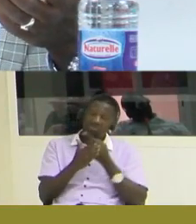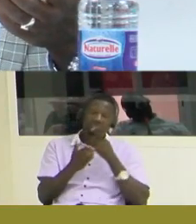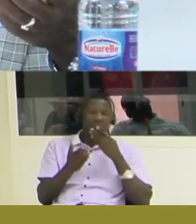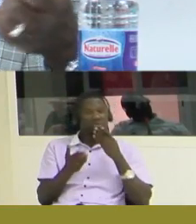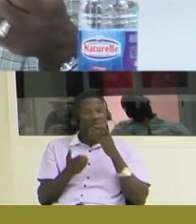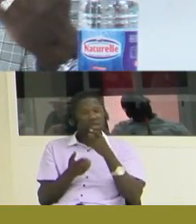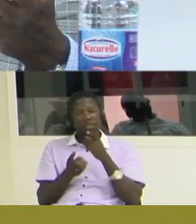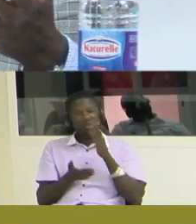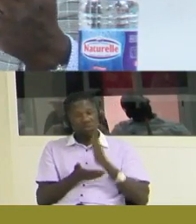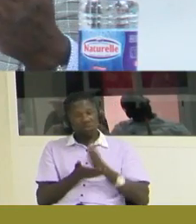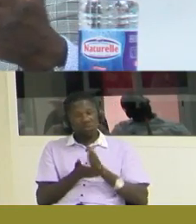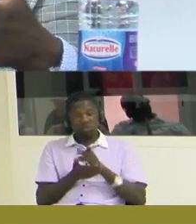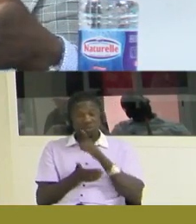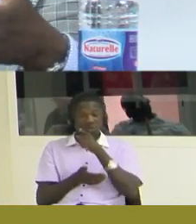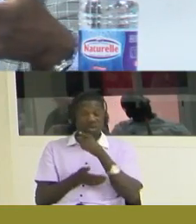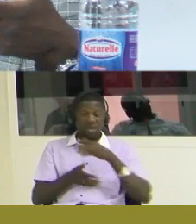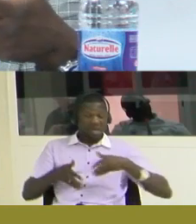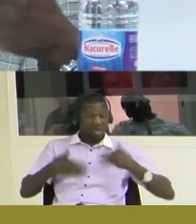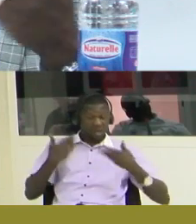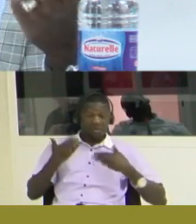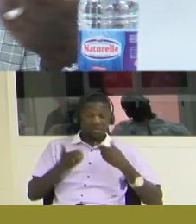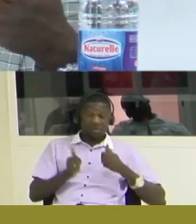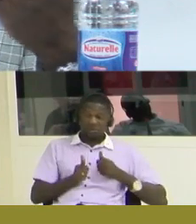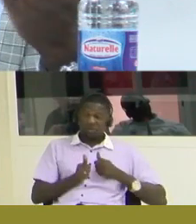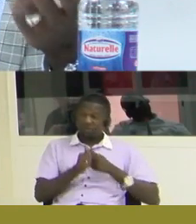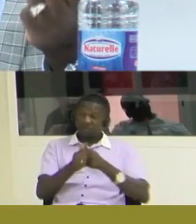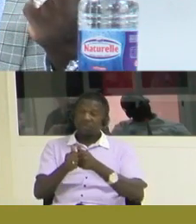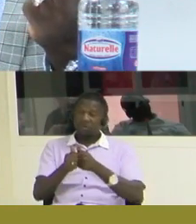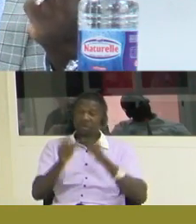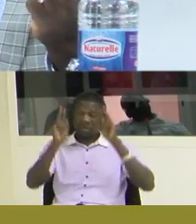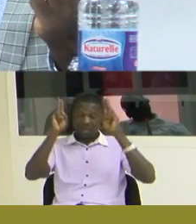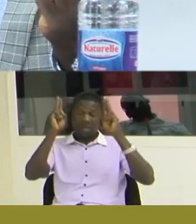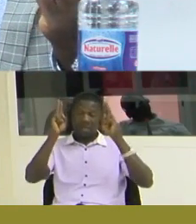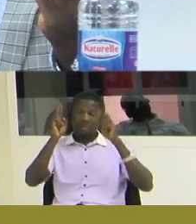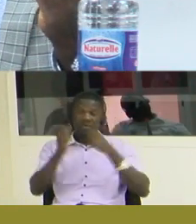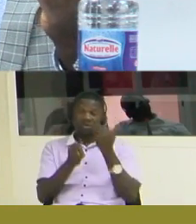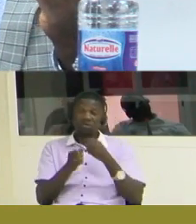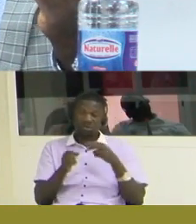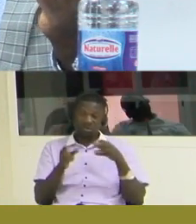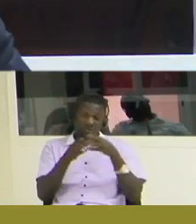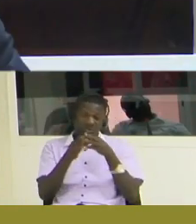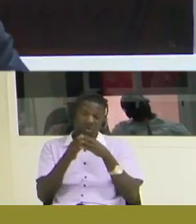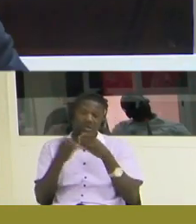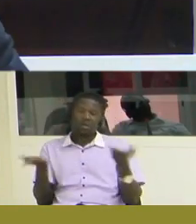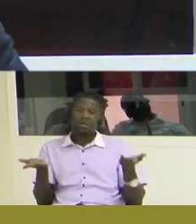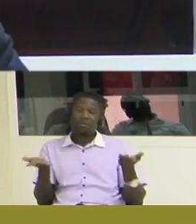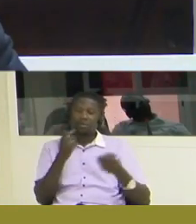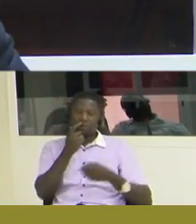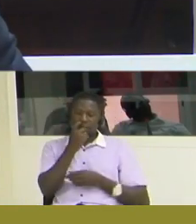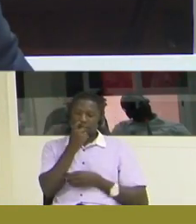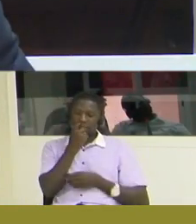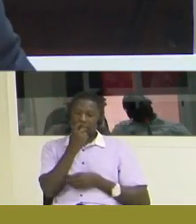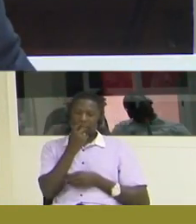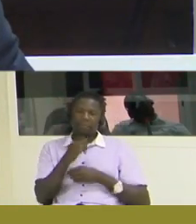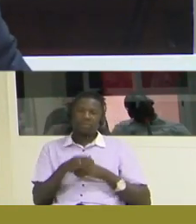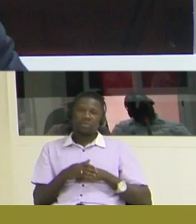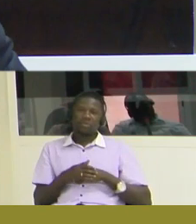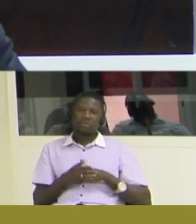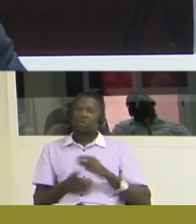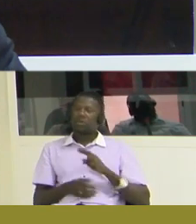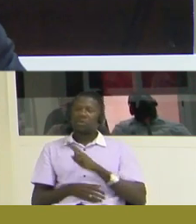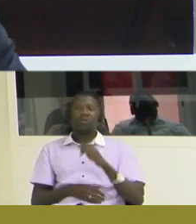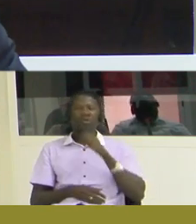just happy to go along with Jamie because it served your purpose no sir I was not brainwashed